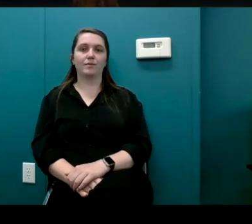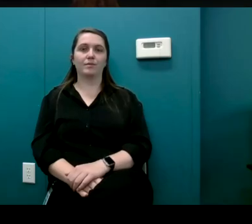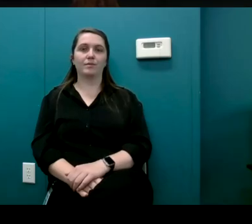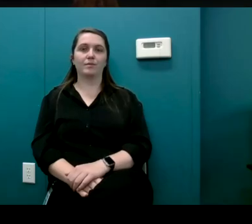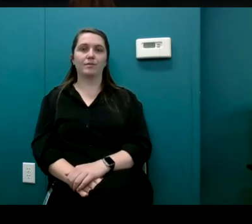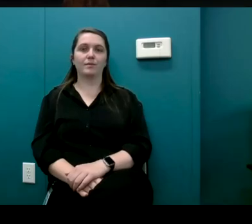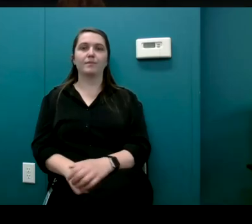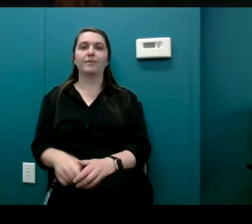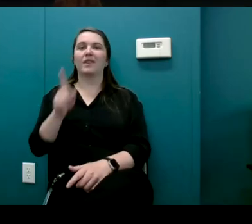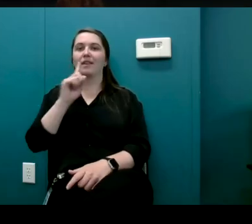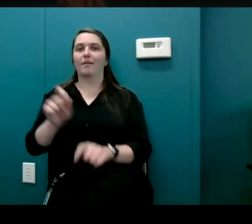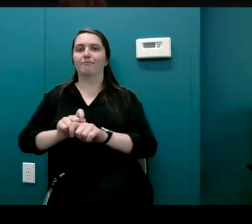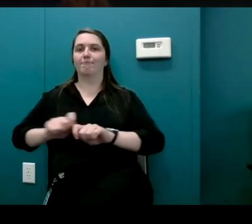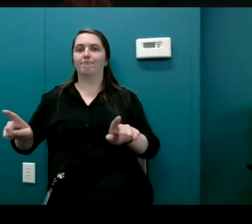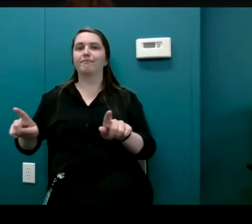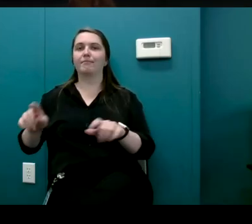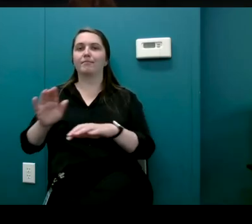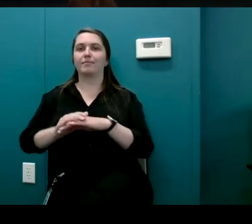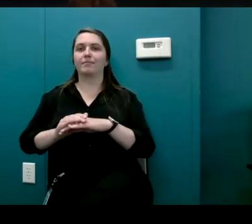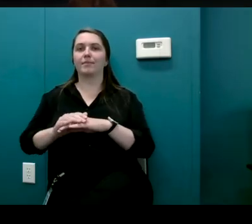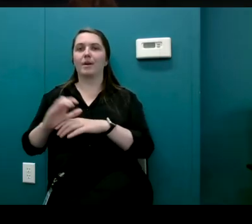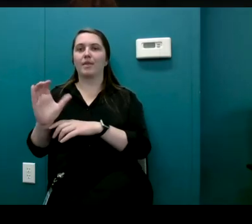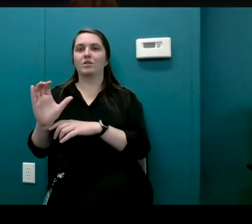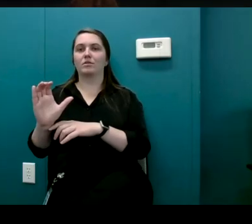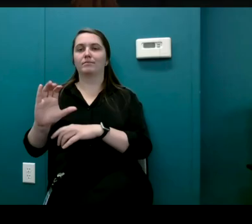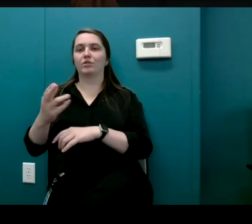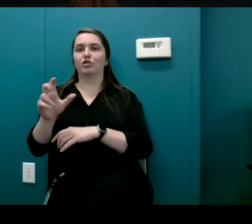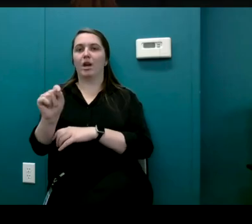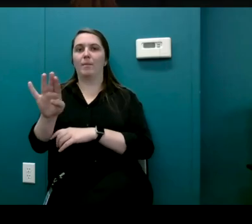And in the chat box, I just added the presentation itself.